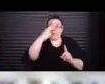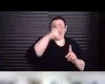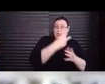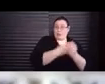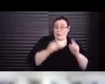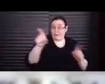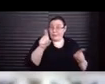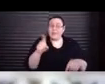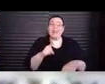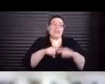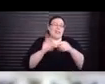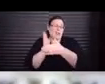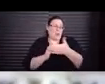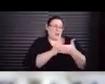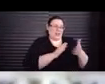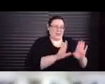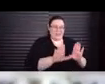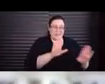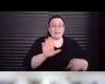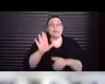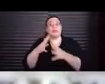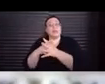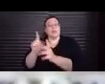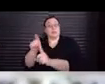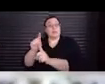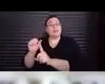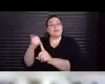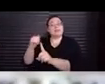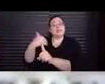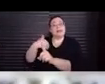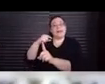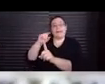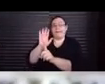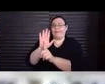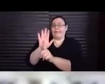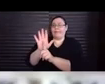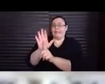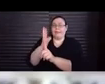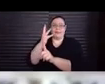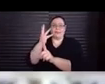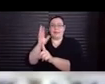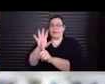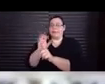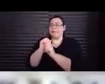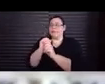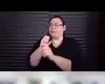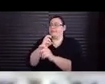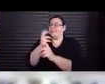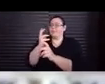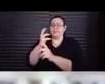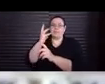different aspects, I guess, in the US, we still have, I've experienced a lot of